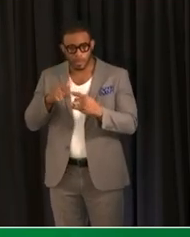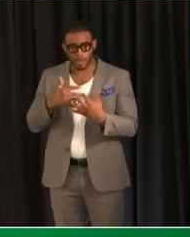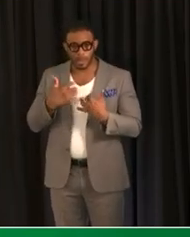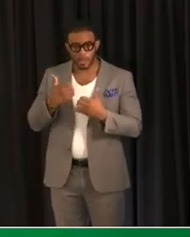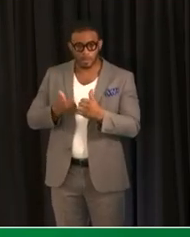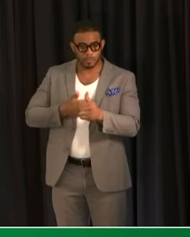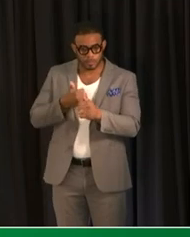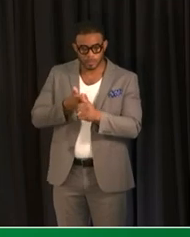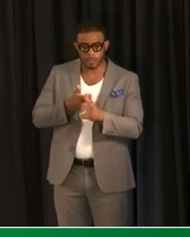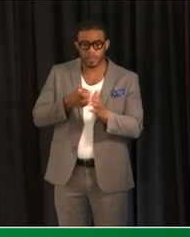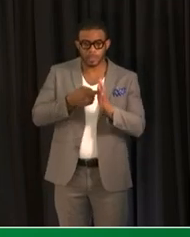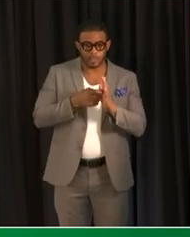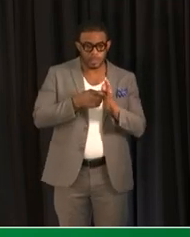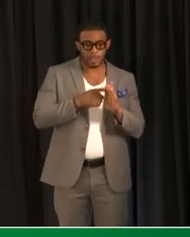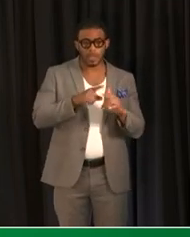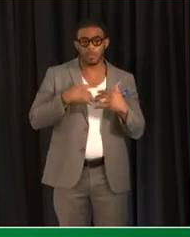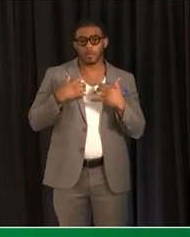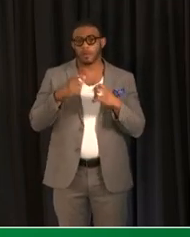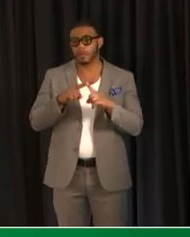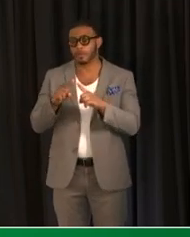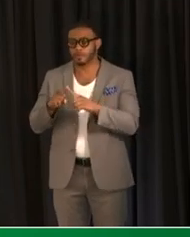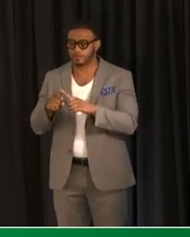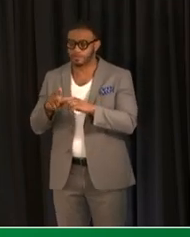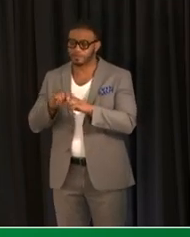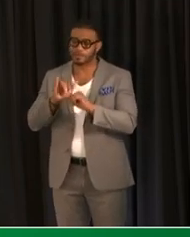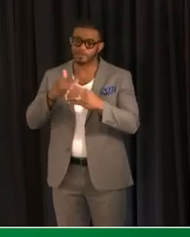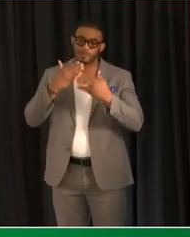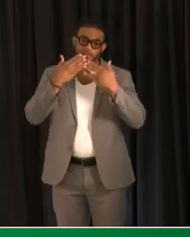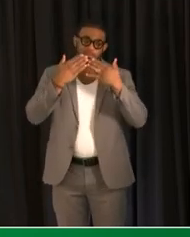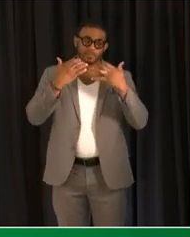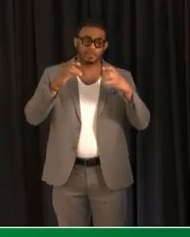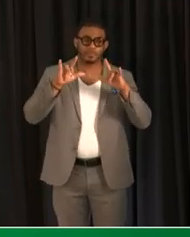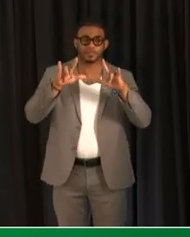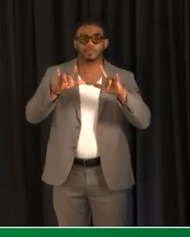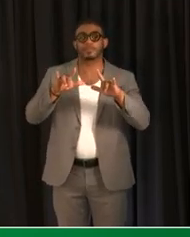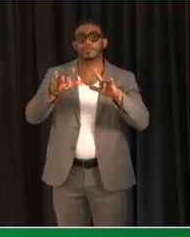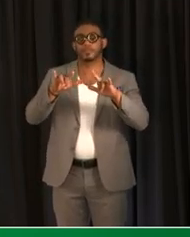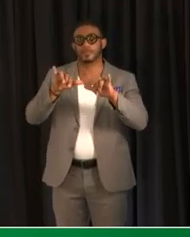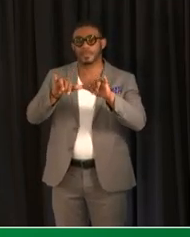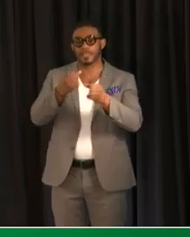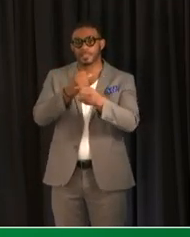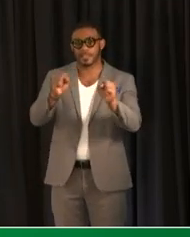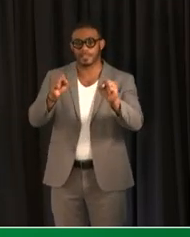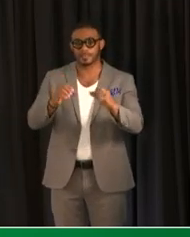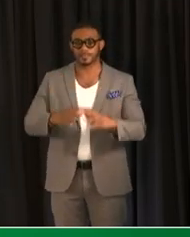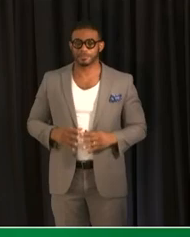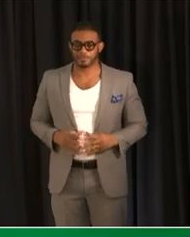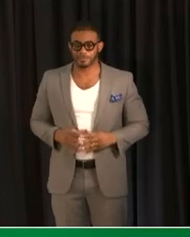all of our health protocols, but also about our recovery as well. With that, thank you and stay safe.